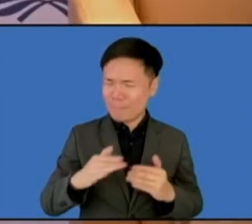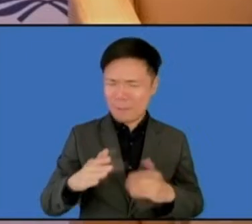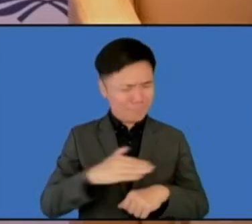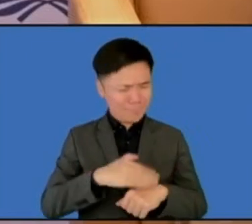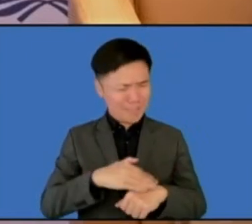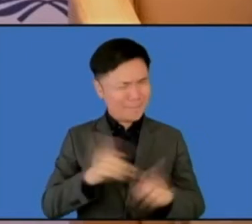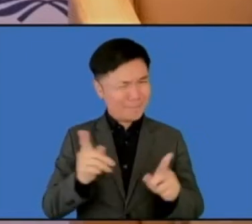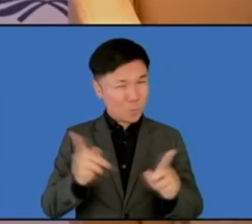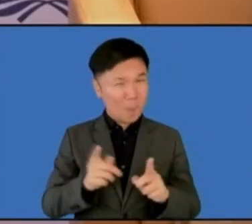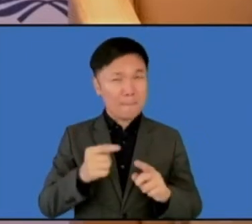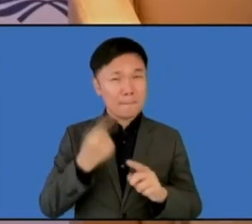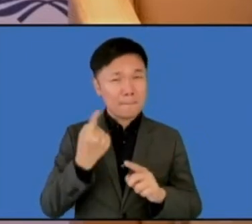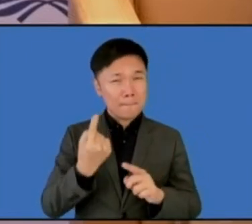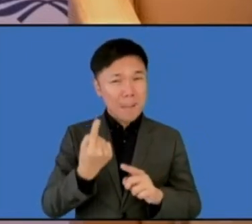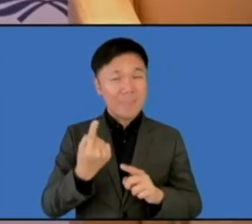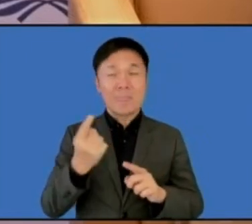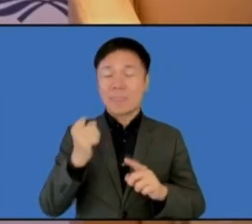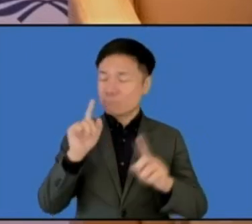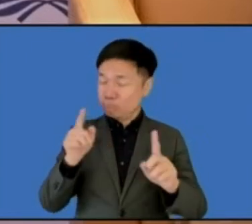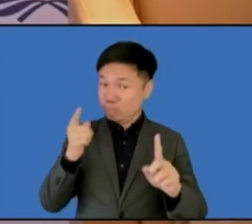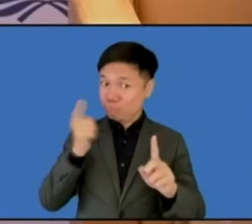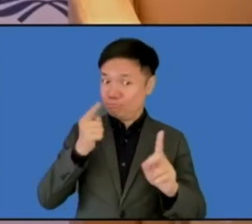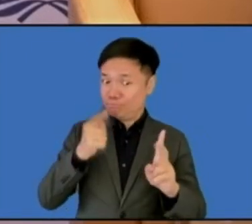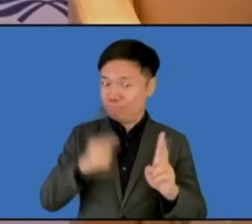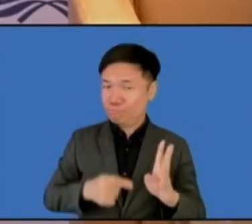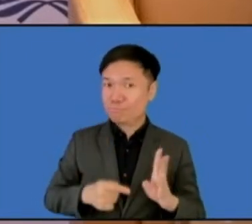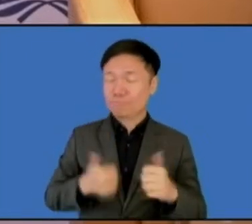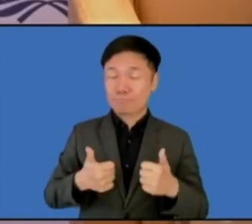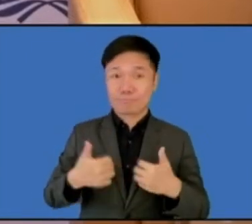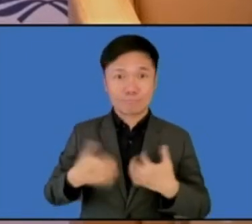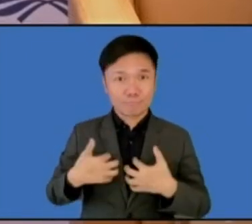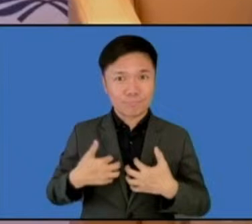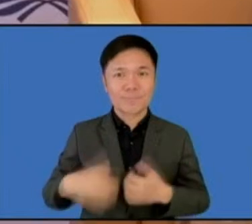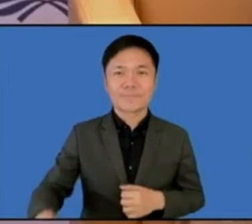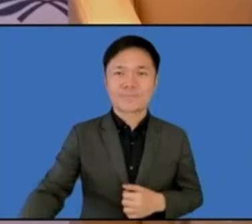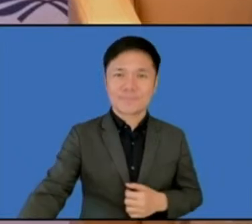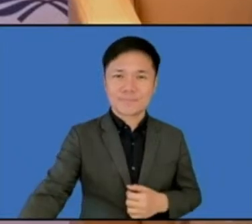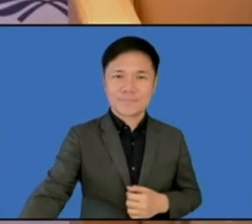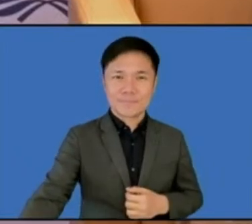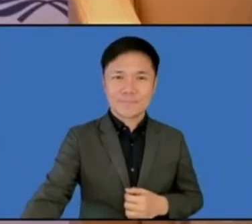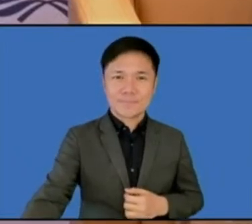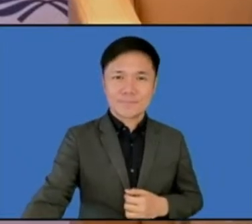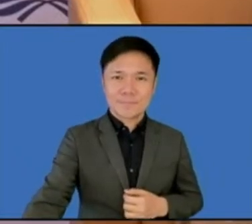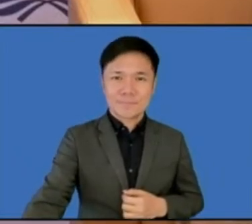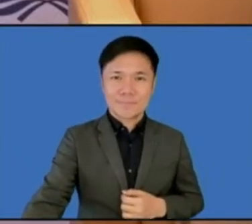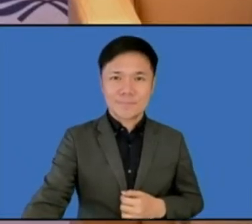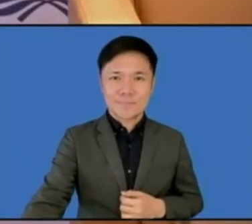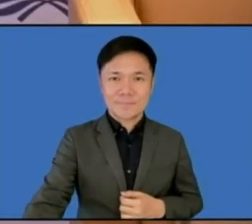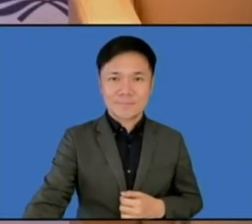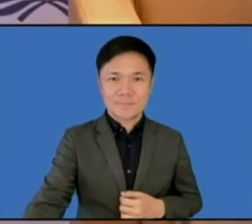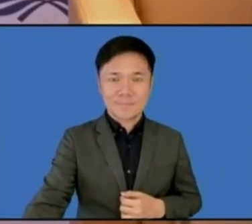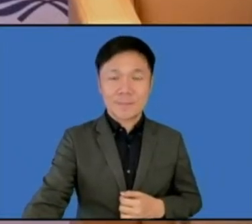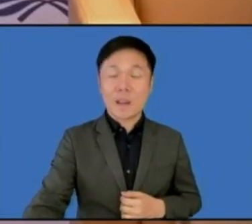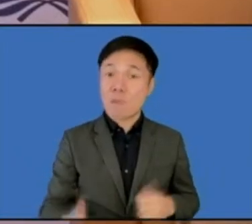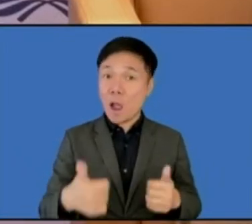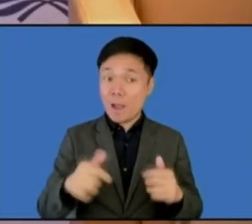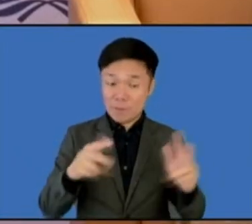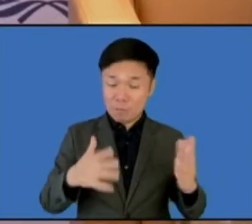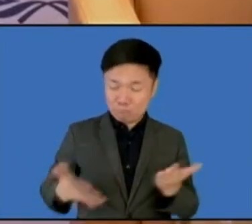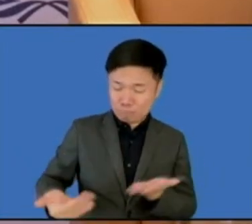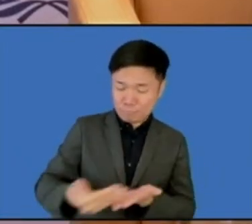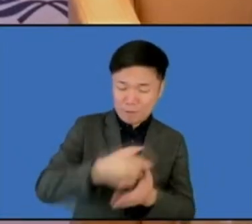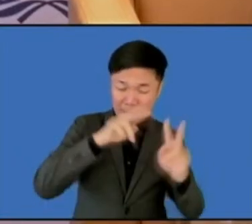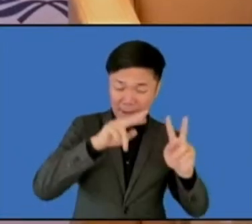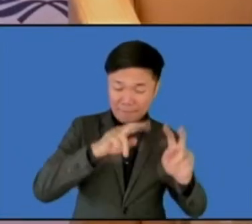This roundtable actually addresses the way in which we generate the right evidence and adequate evidence to inform policy